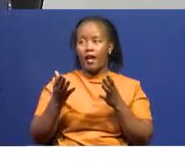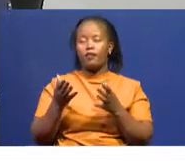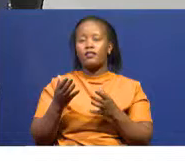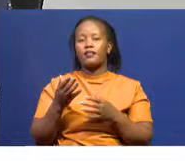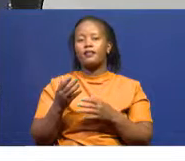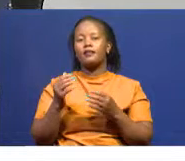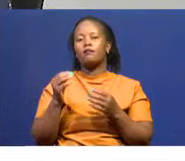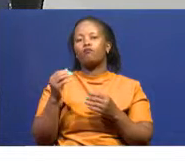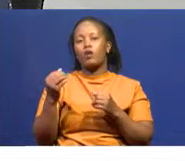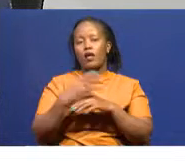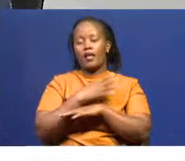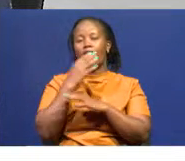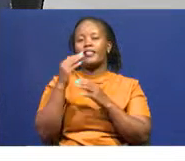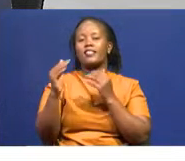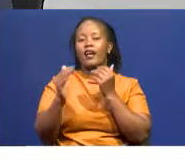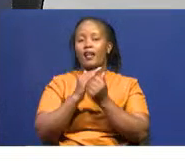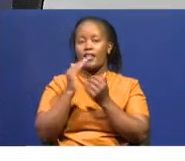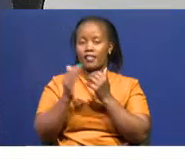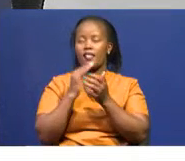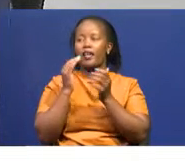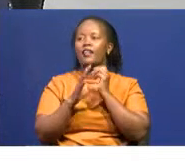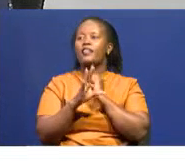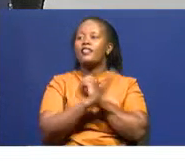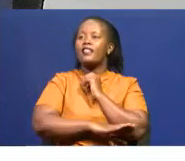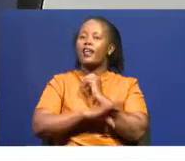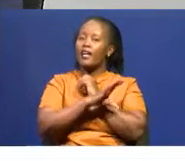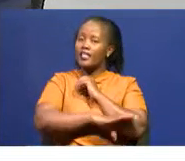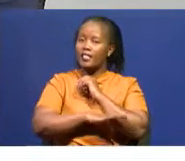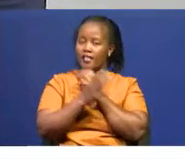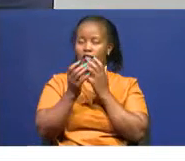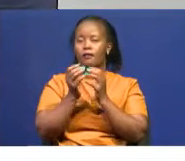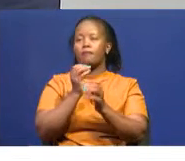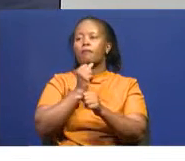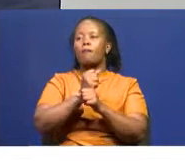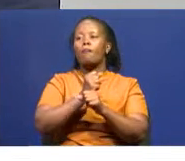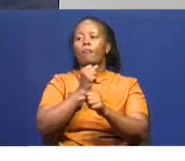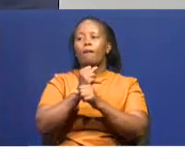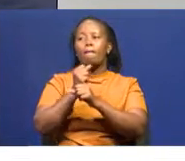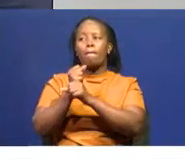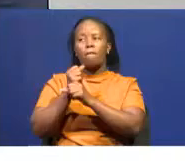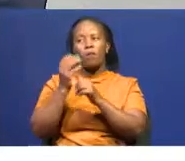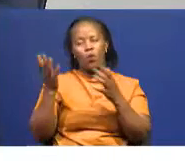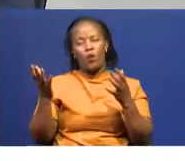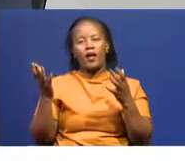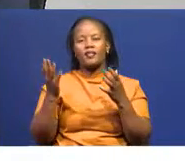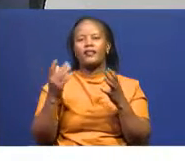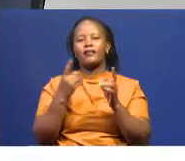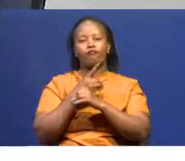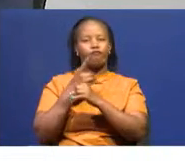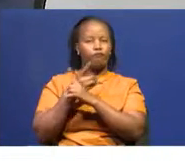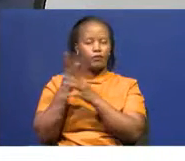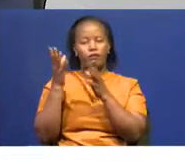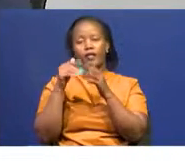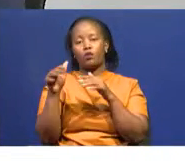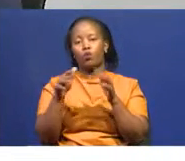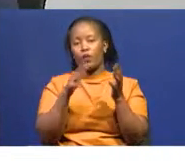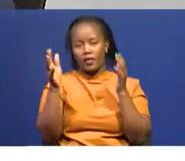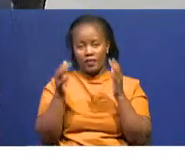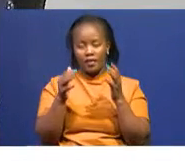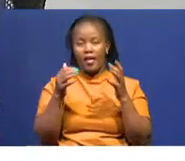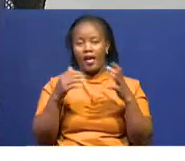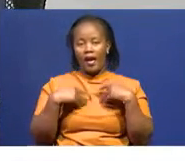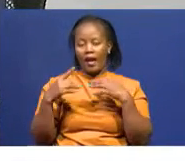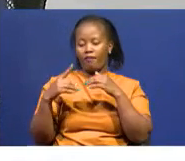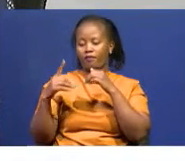that the cancer care continuum in the country, we've structured it in such a way that it works in a hub and spoke. So we have 6